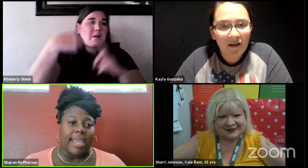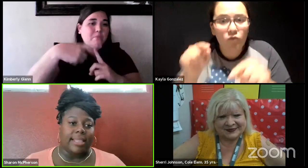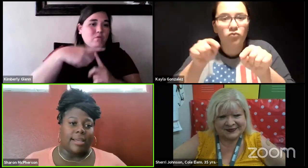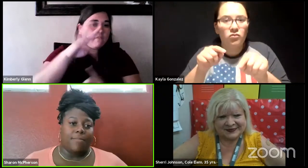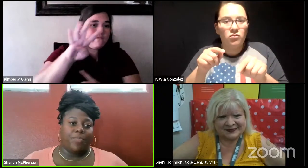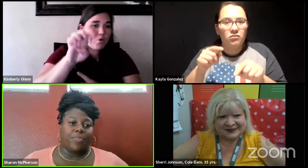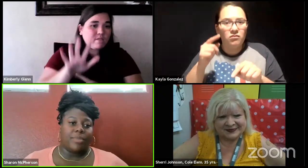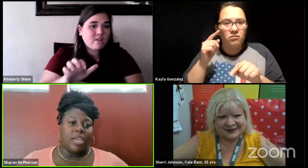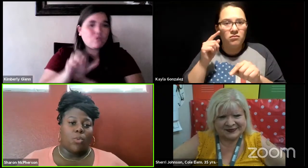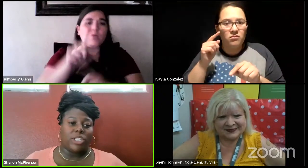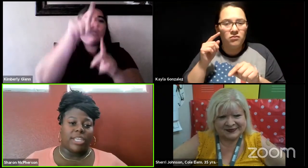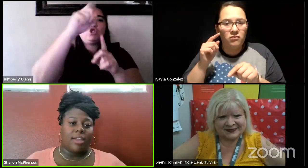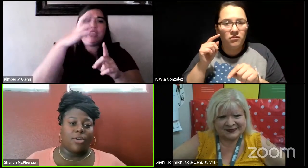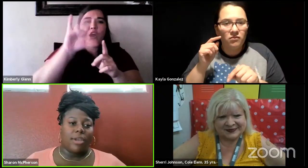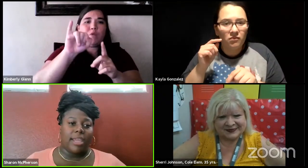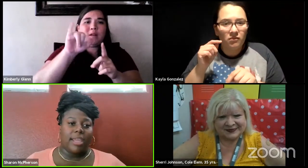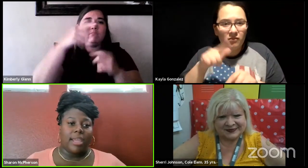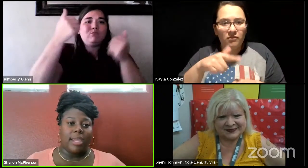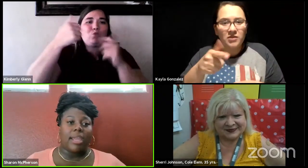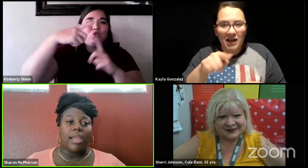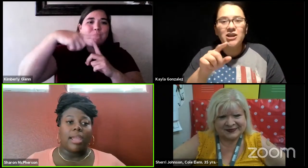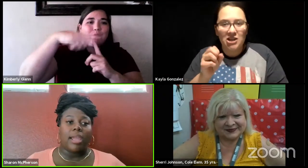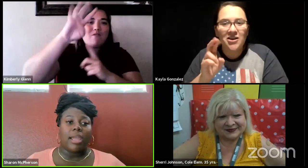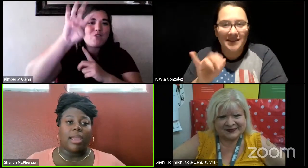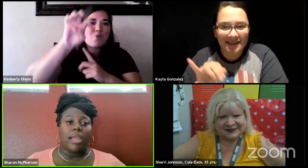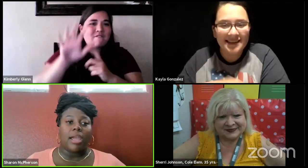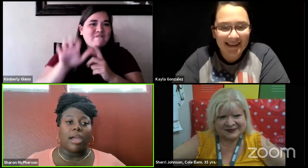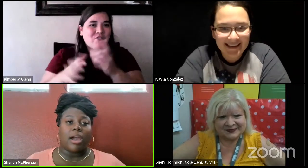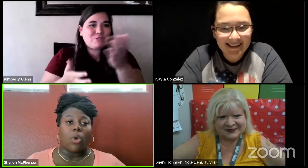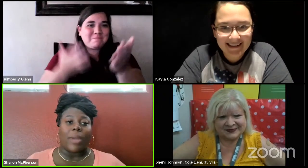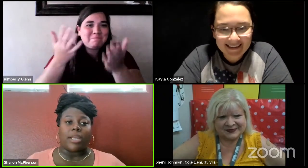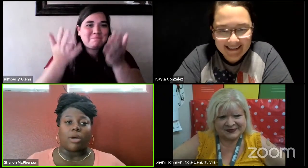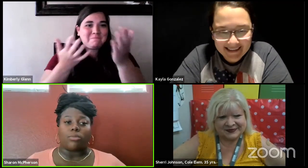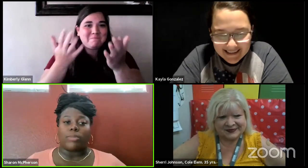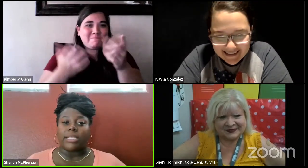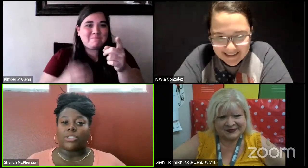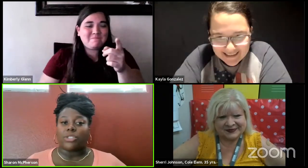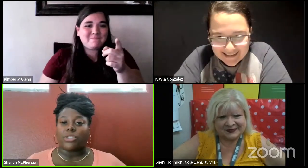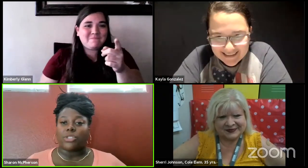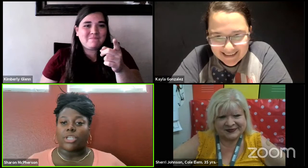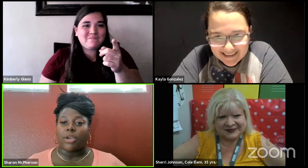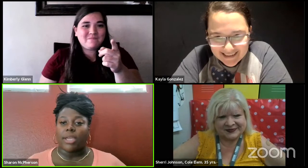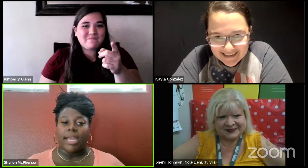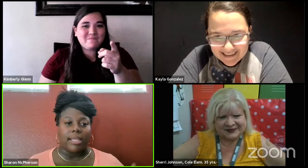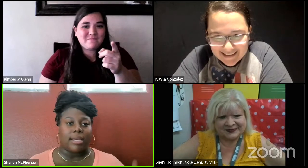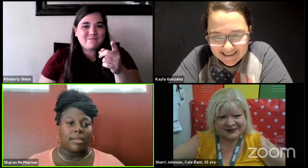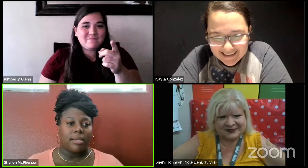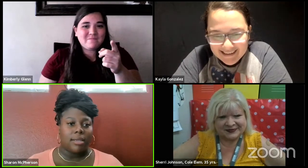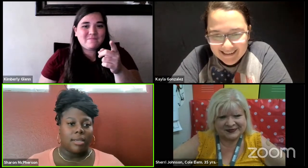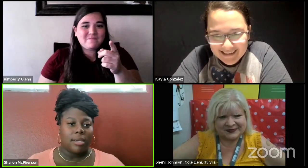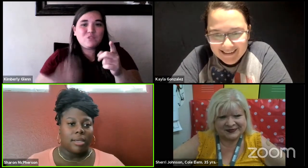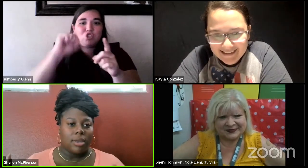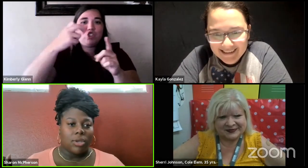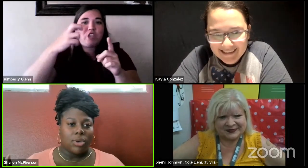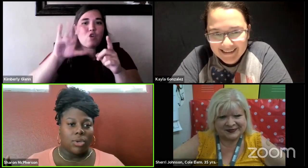All right, Kayla. Which category? Oh, wait, no. It's Sherry,